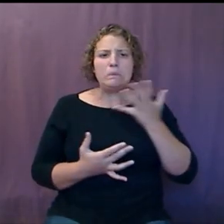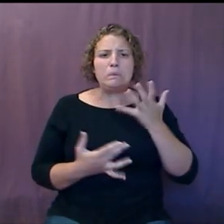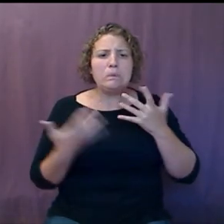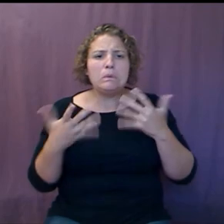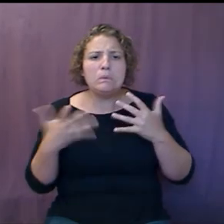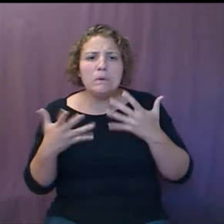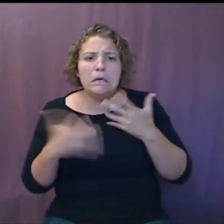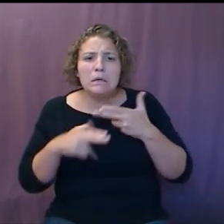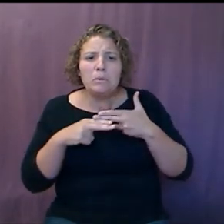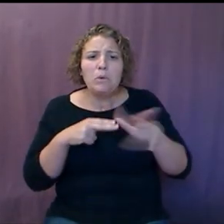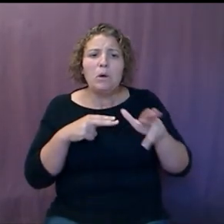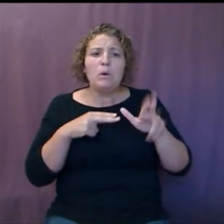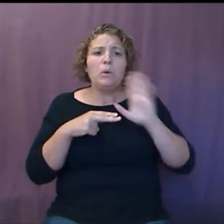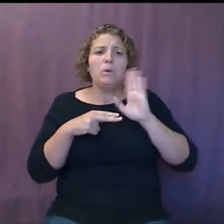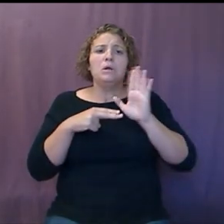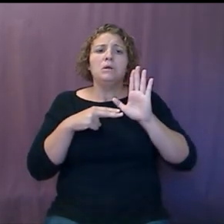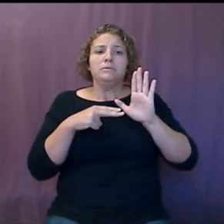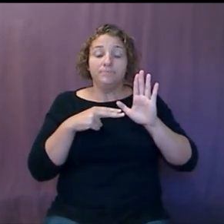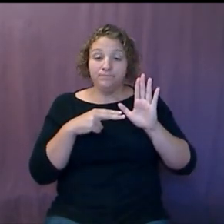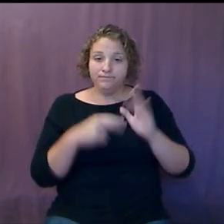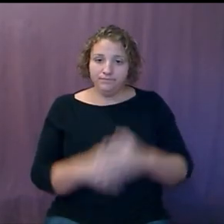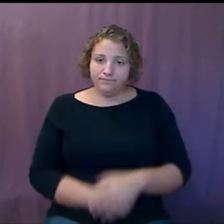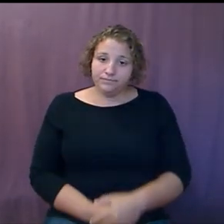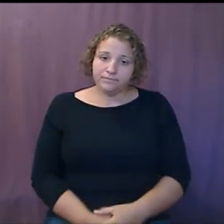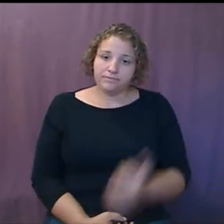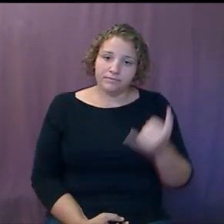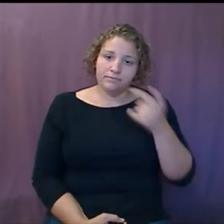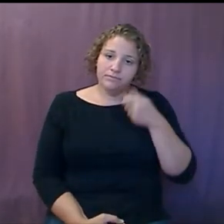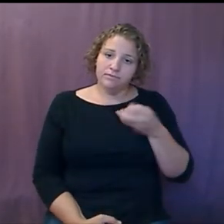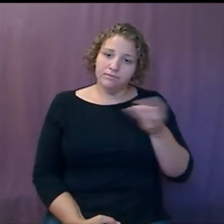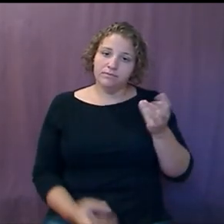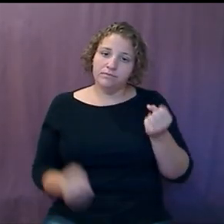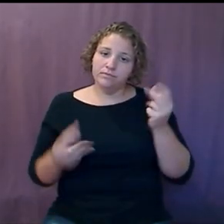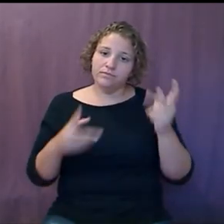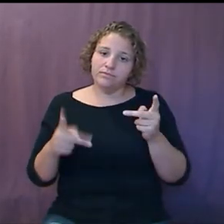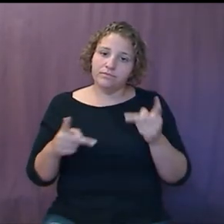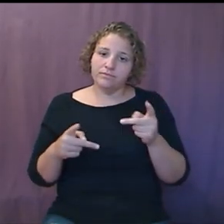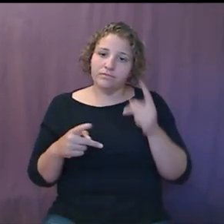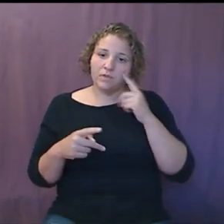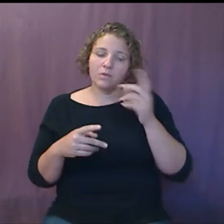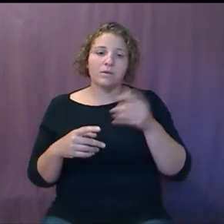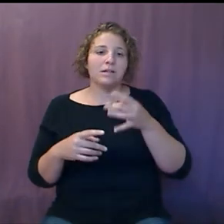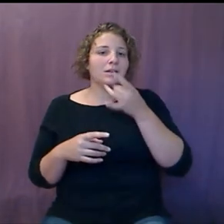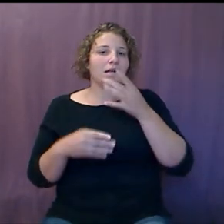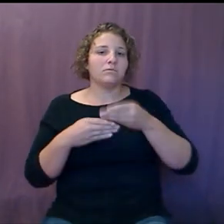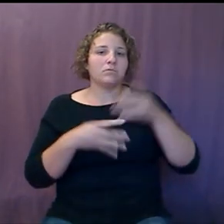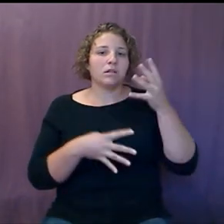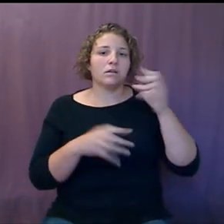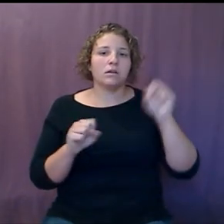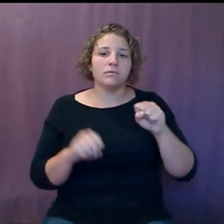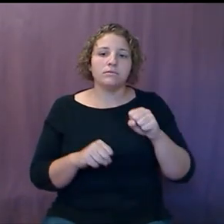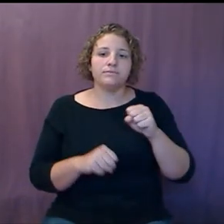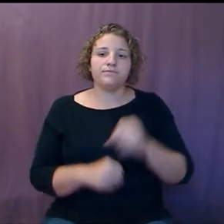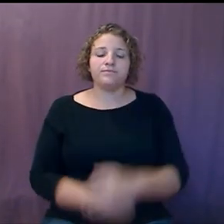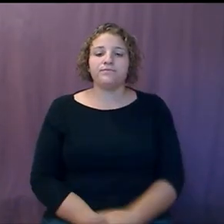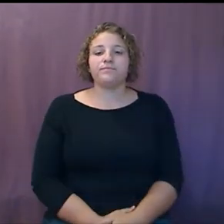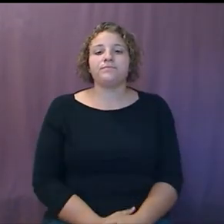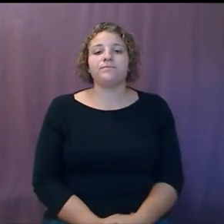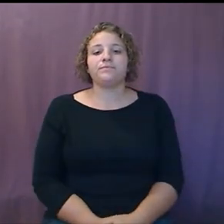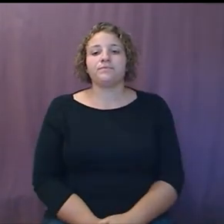how soon and there are quite a few people we can bring the lights a little bit up if you guys would we're still going to need the projector one more second